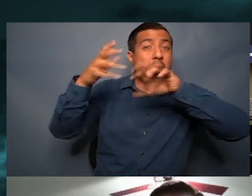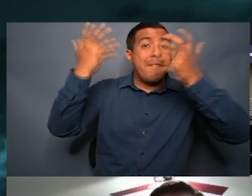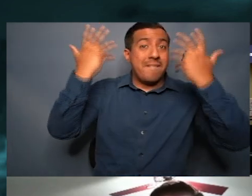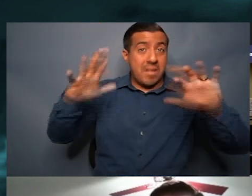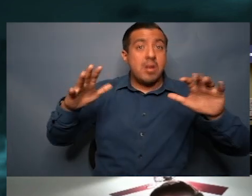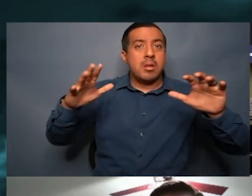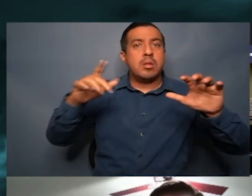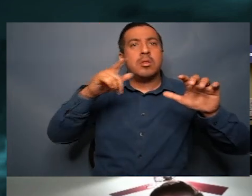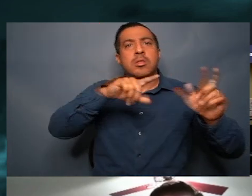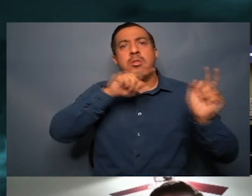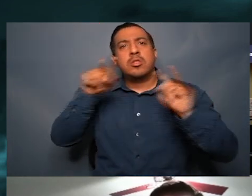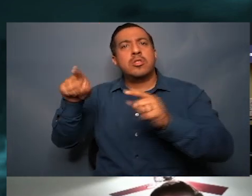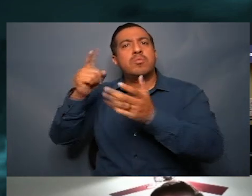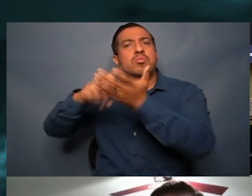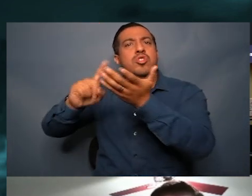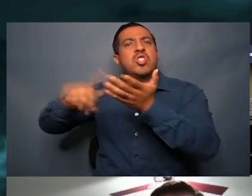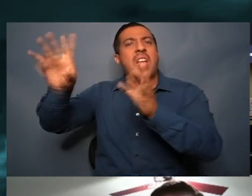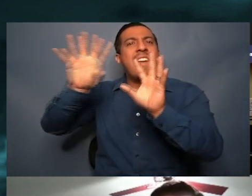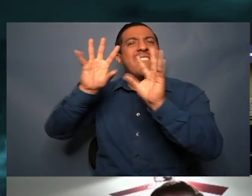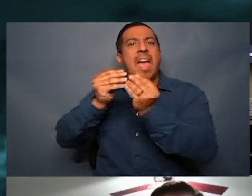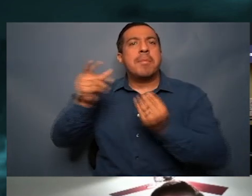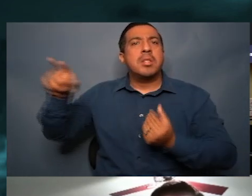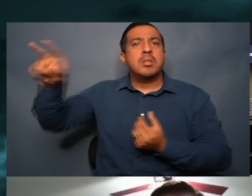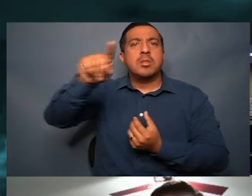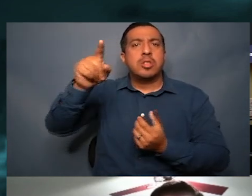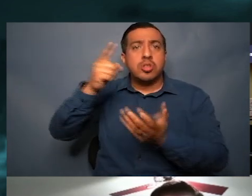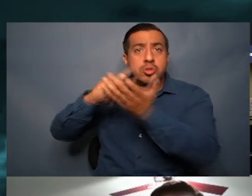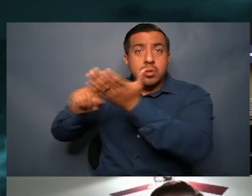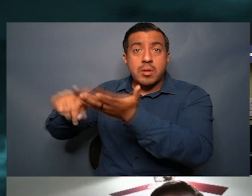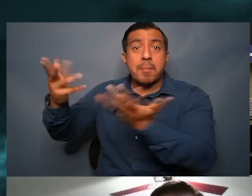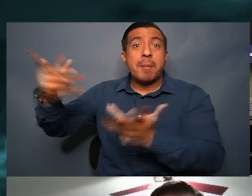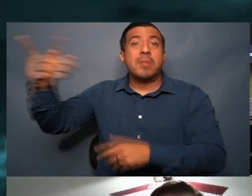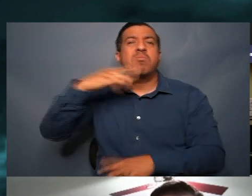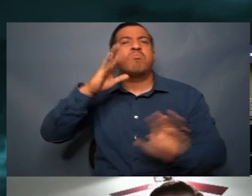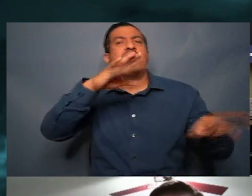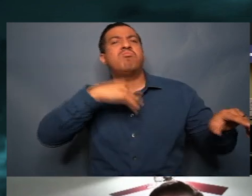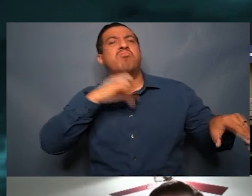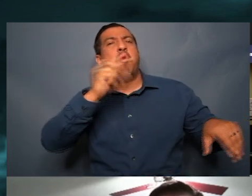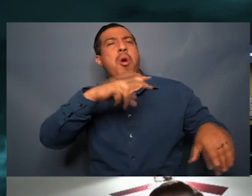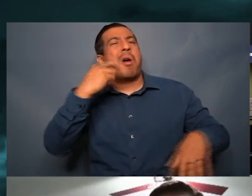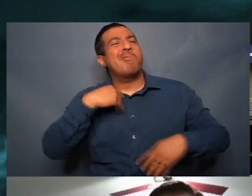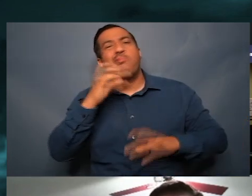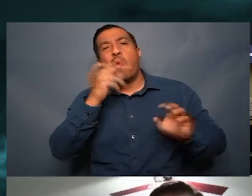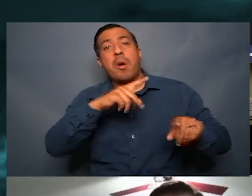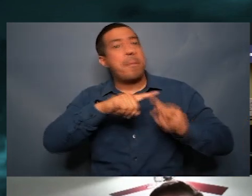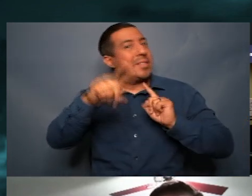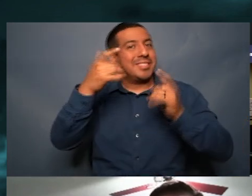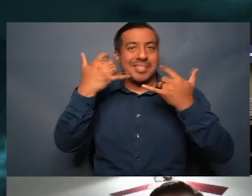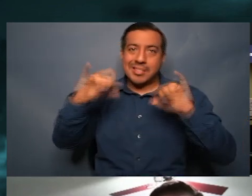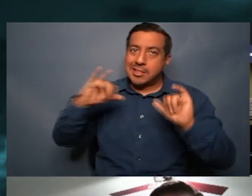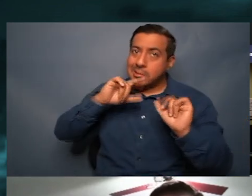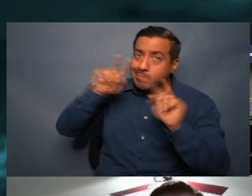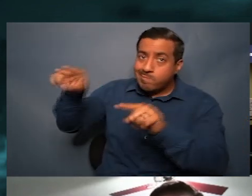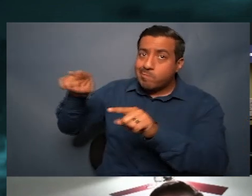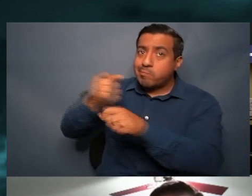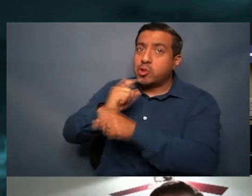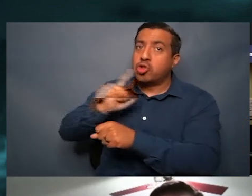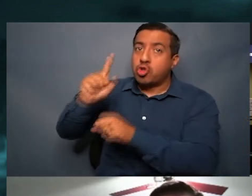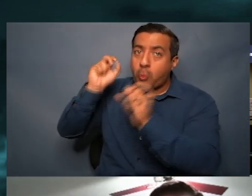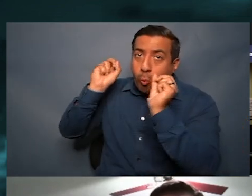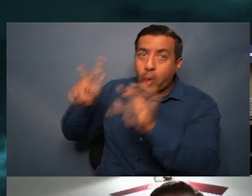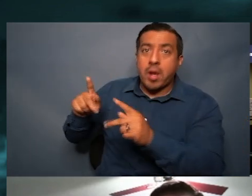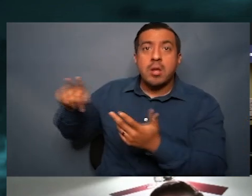you are going by to check on those family members. They might be telling you, I'm okay. Go by and physically see if